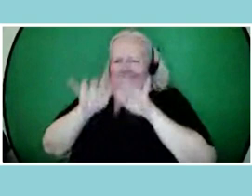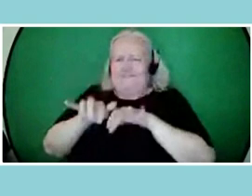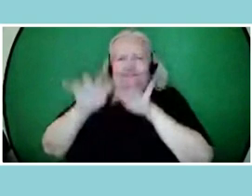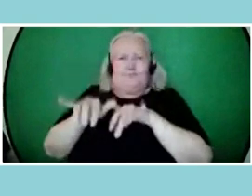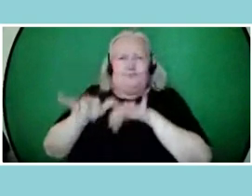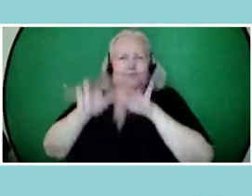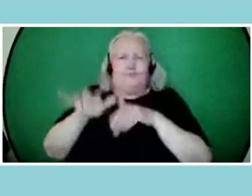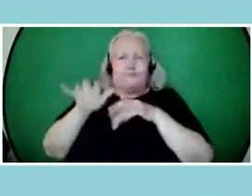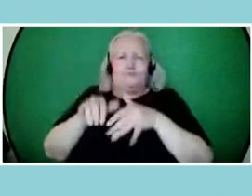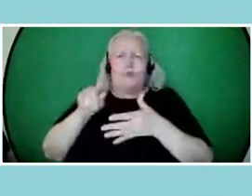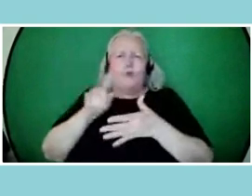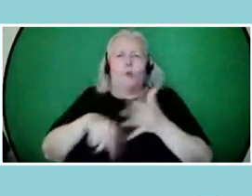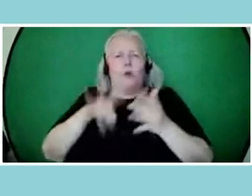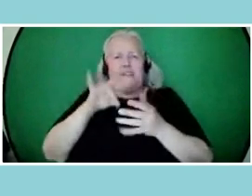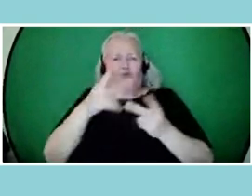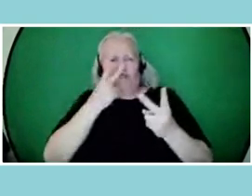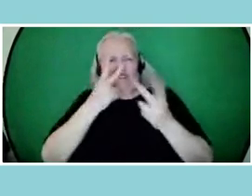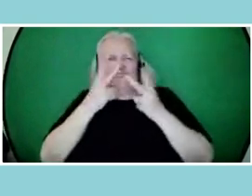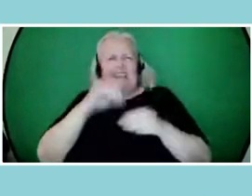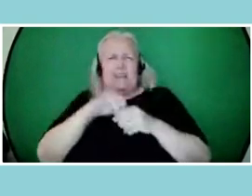saw, what you remember.